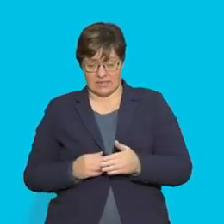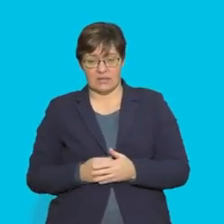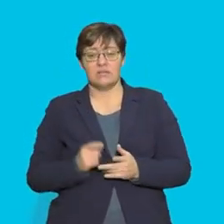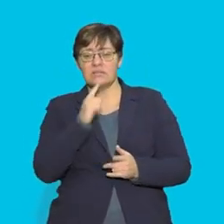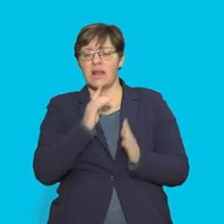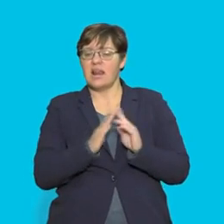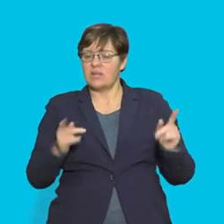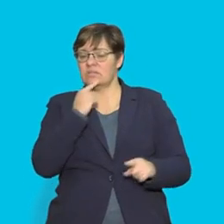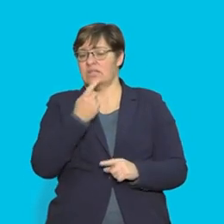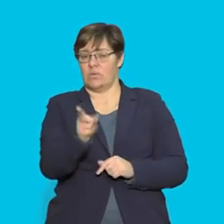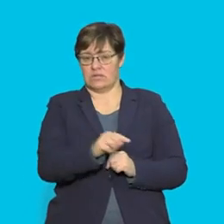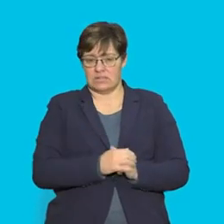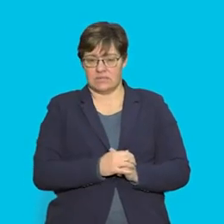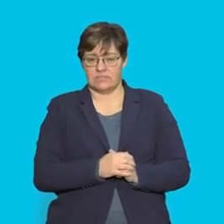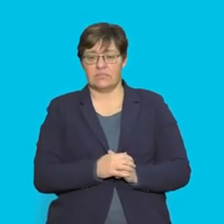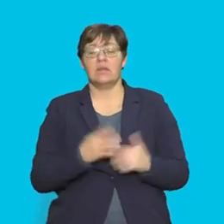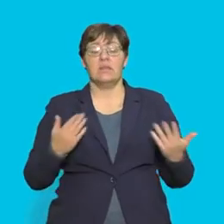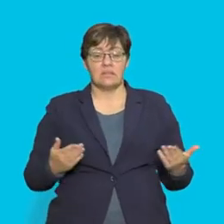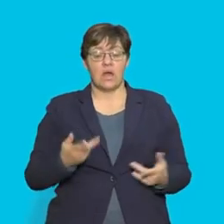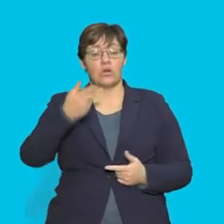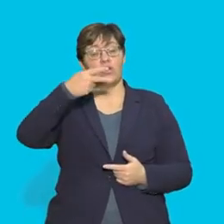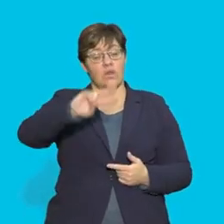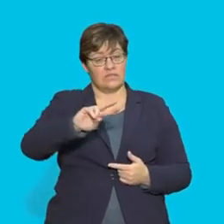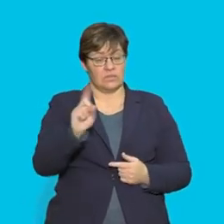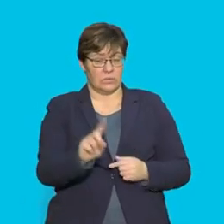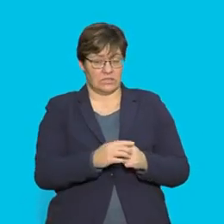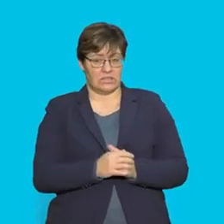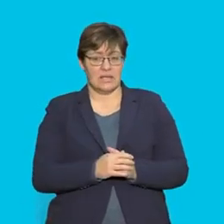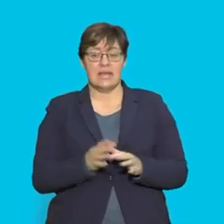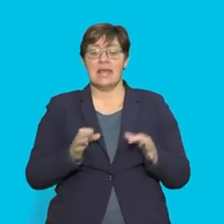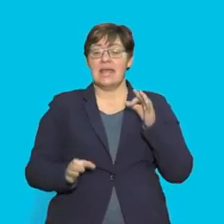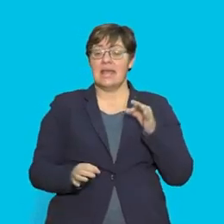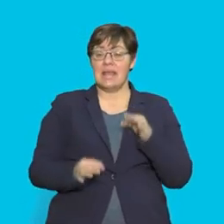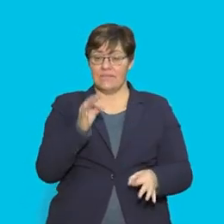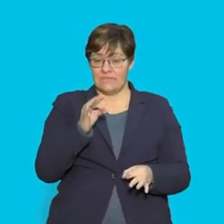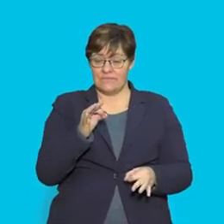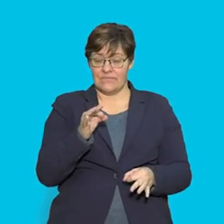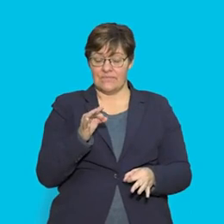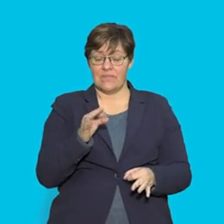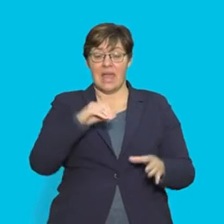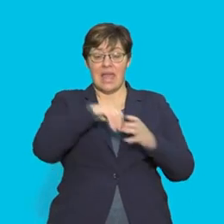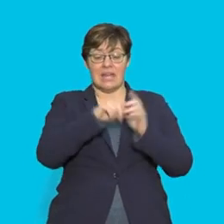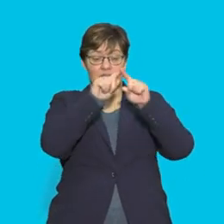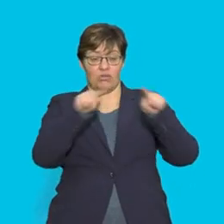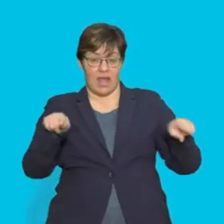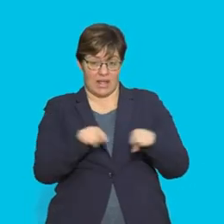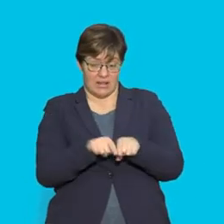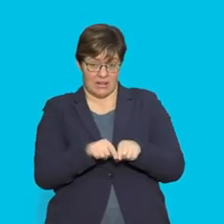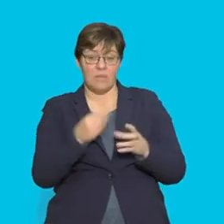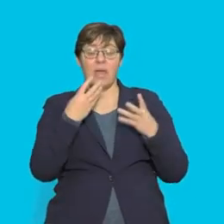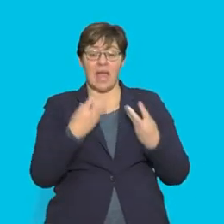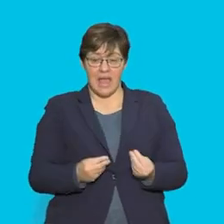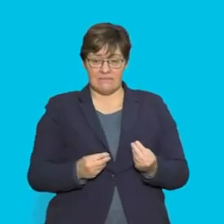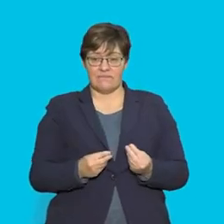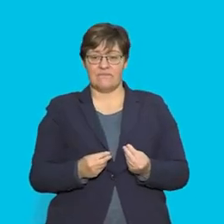of lengths and see what it says. The converse of this will be if in a triangle,